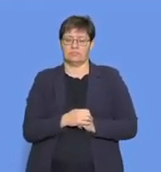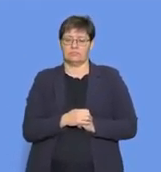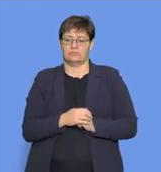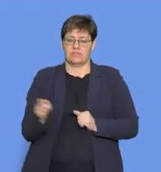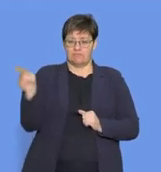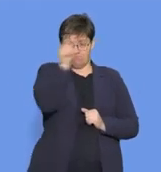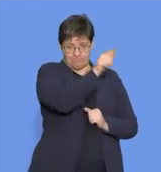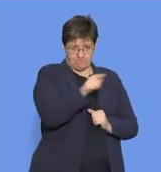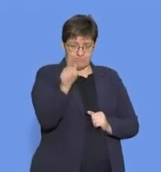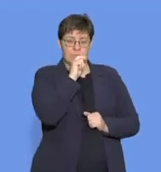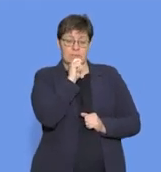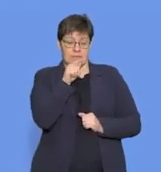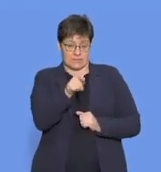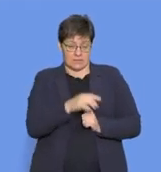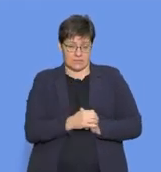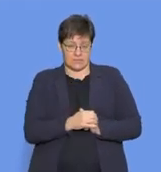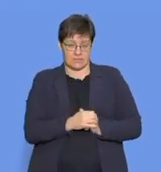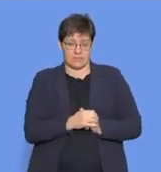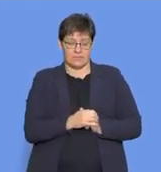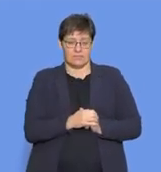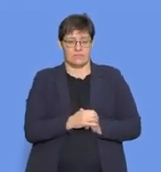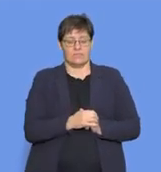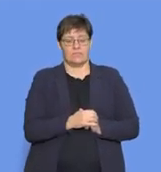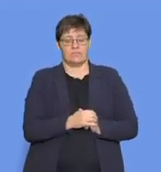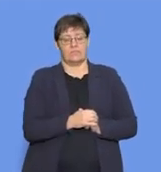q. So that's the version that we're going to use.